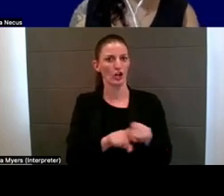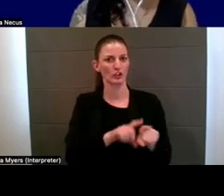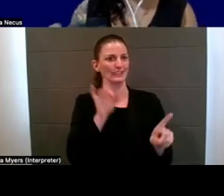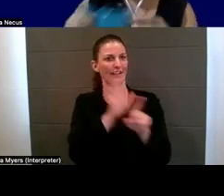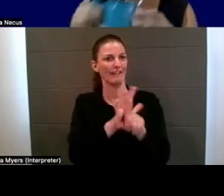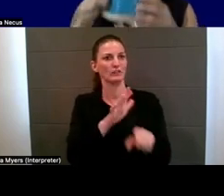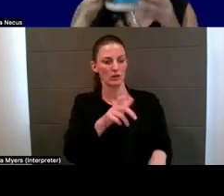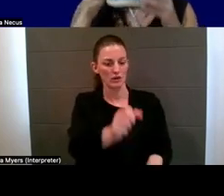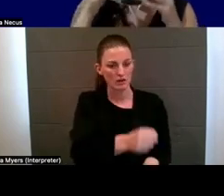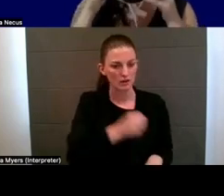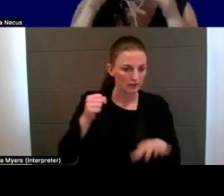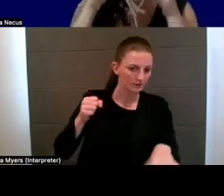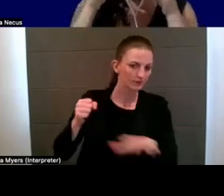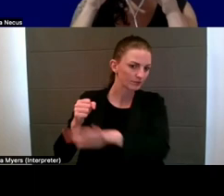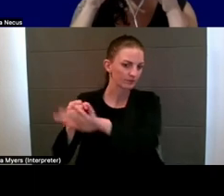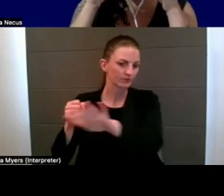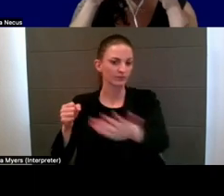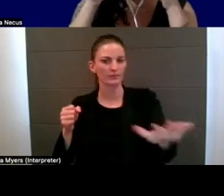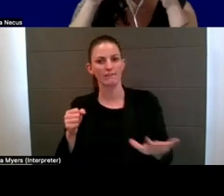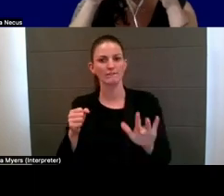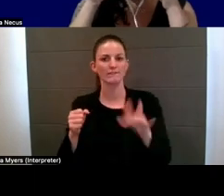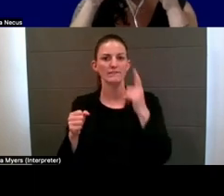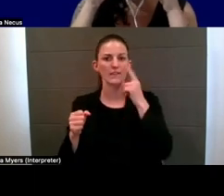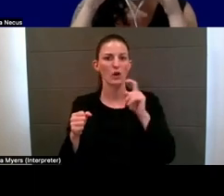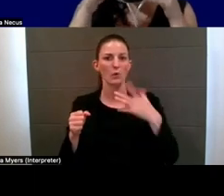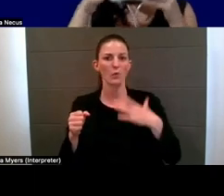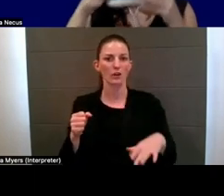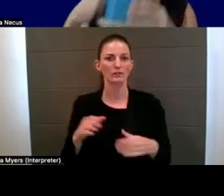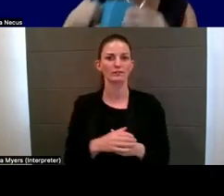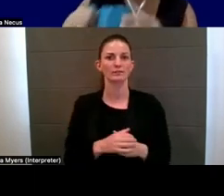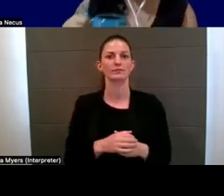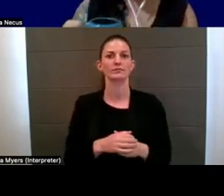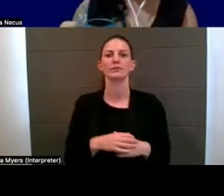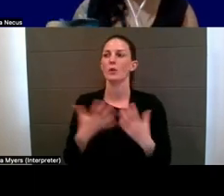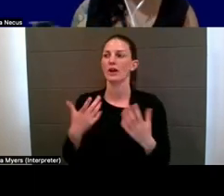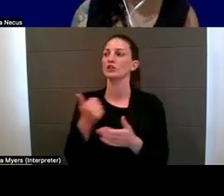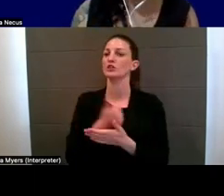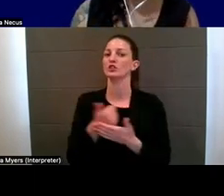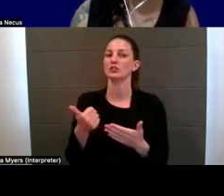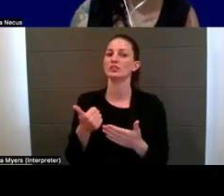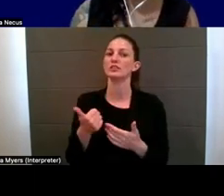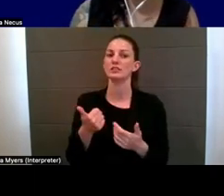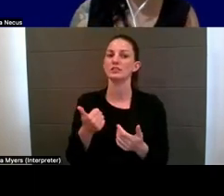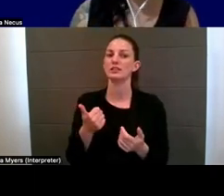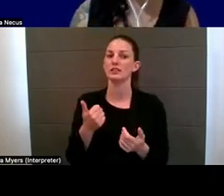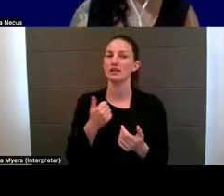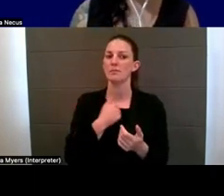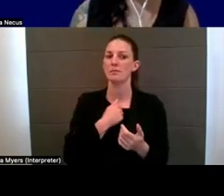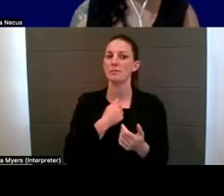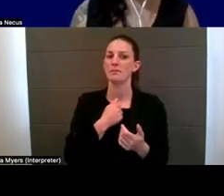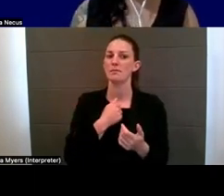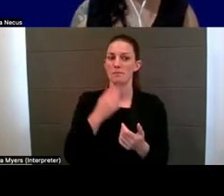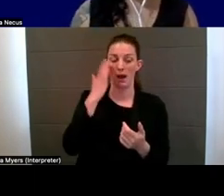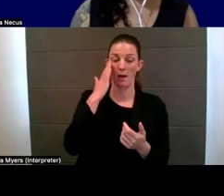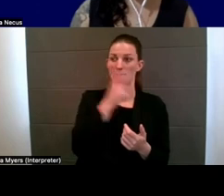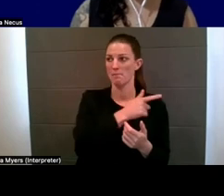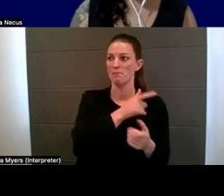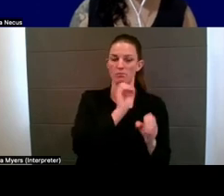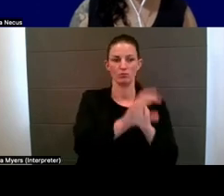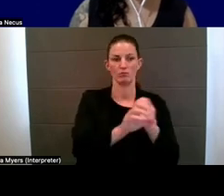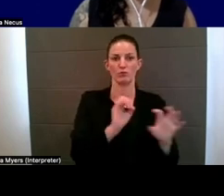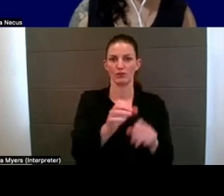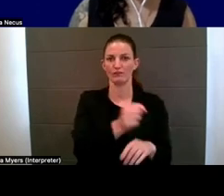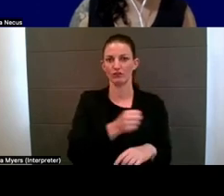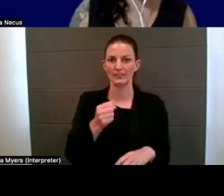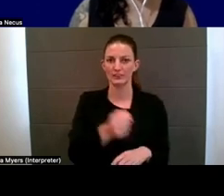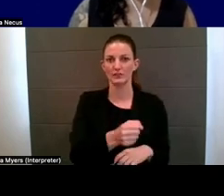things? Well, usually my mum puts them in the fridge. Mm-hmm. And, yeah, I just know where the fridge is on